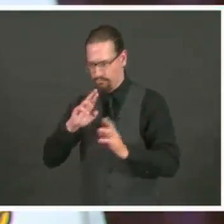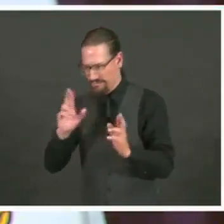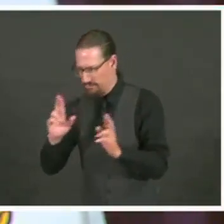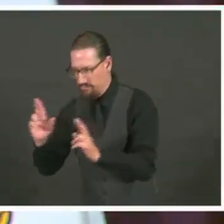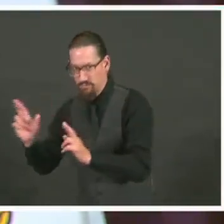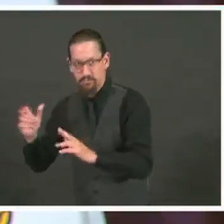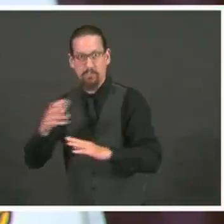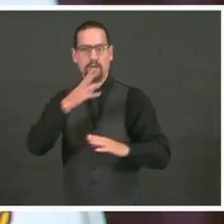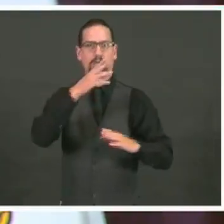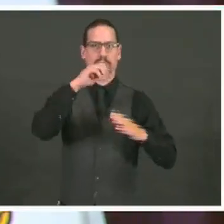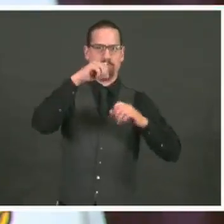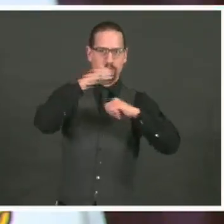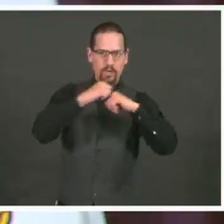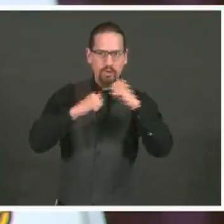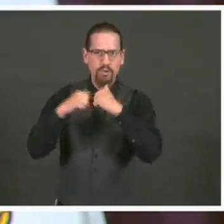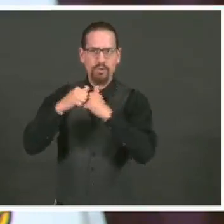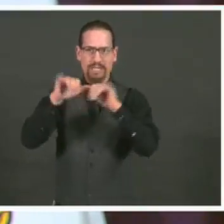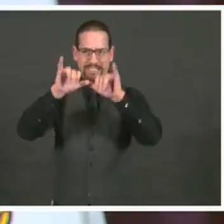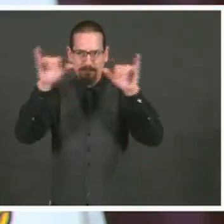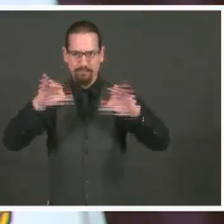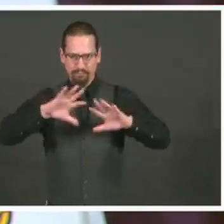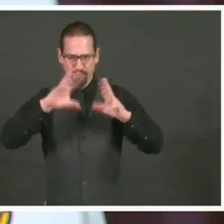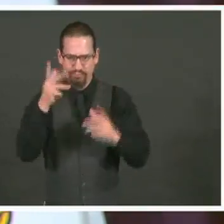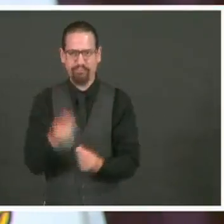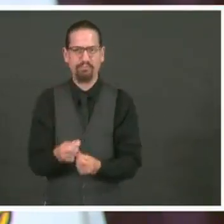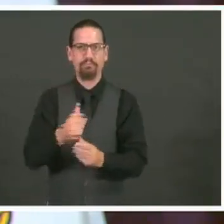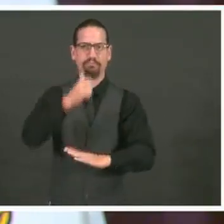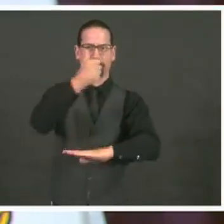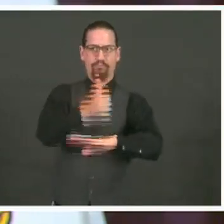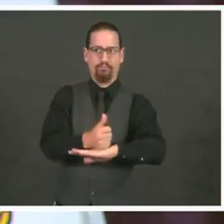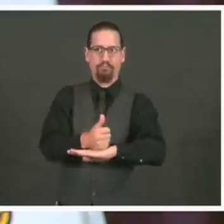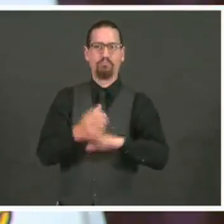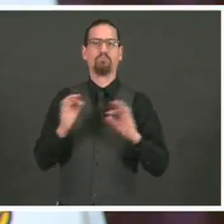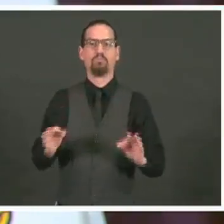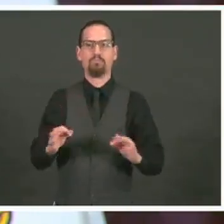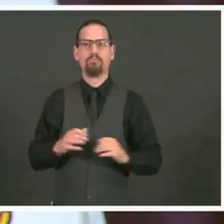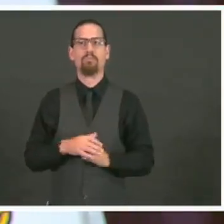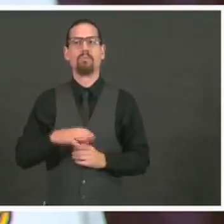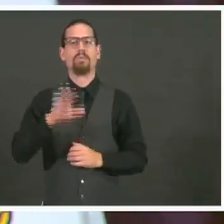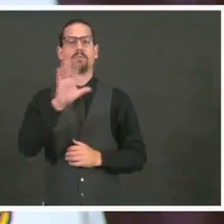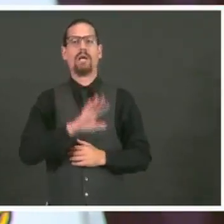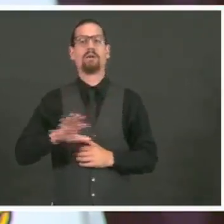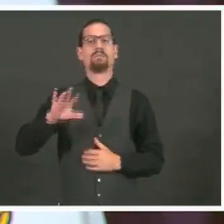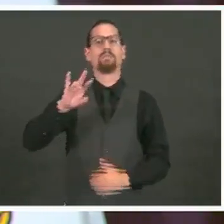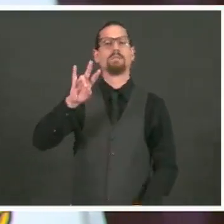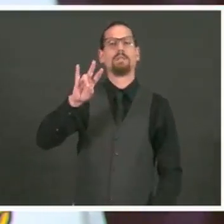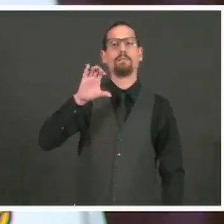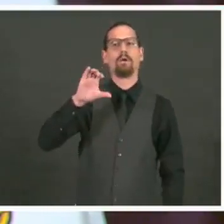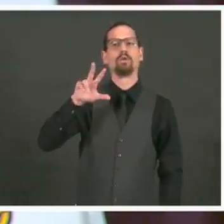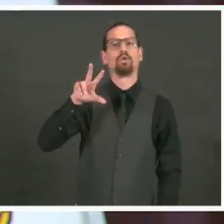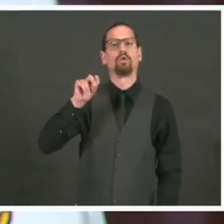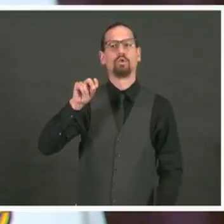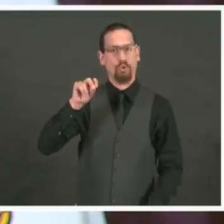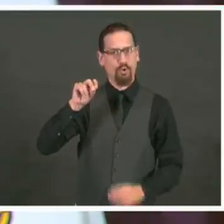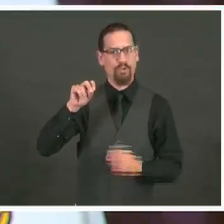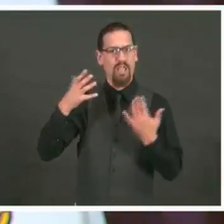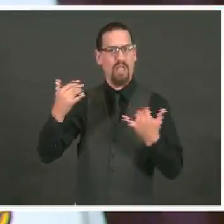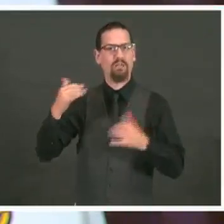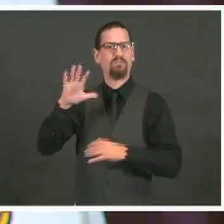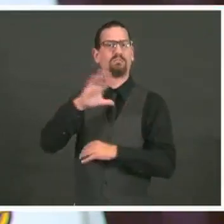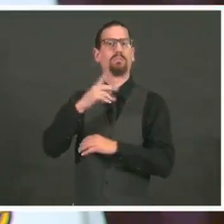730 out of about 830 child care sites that are open right now in Rhode Island, each with its